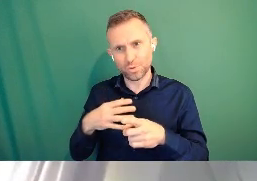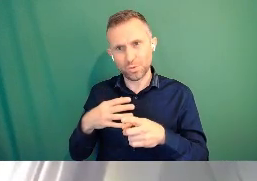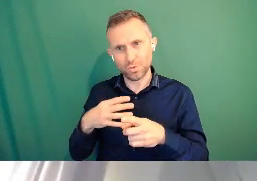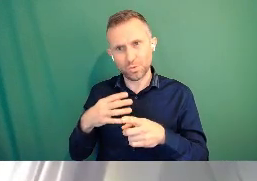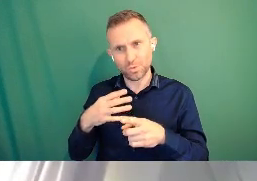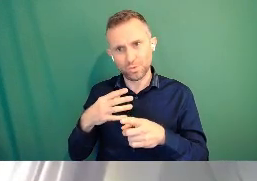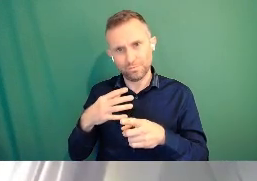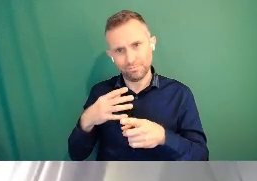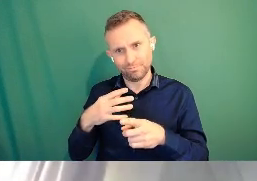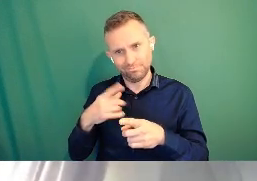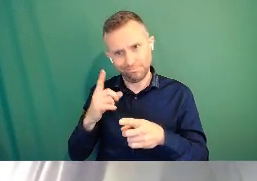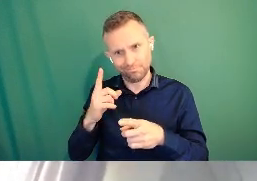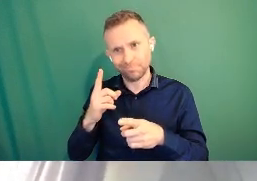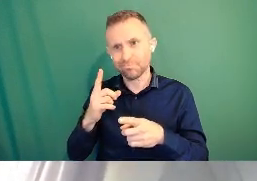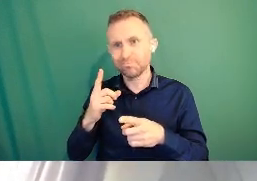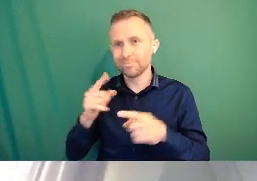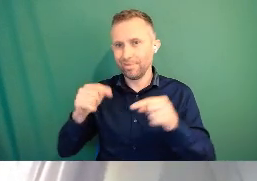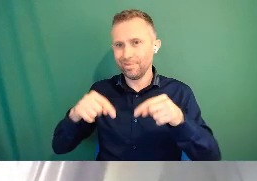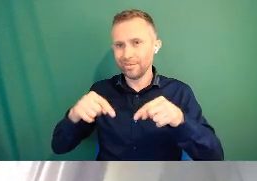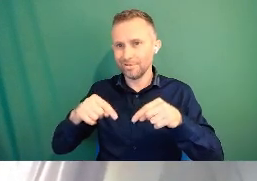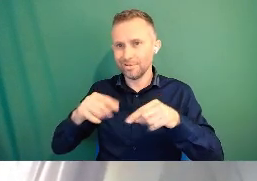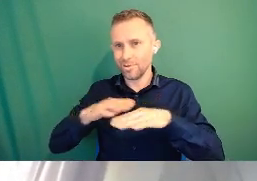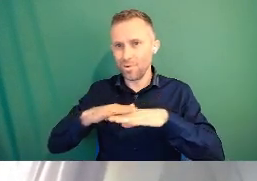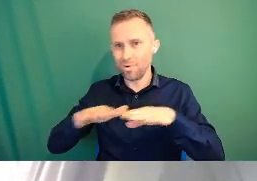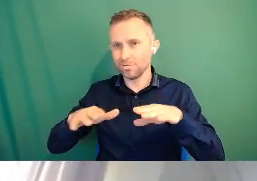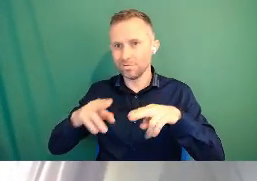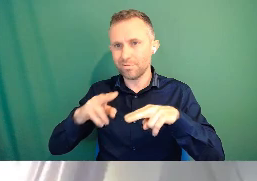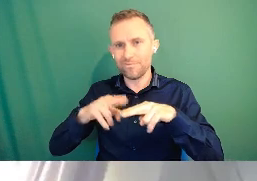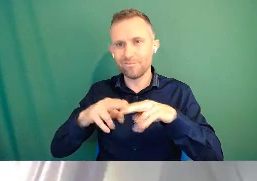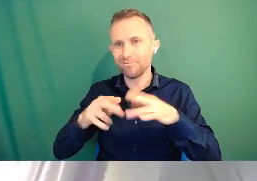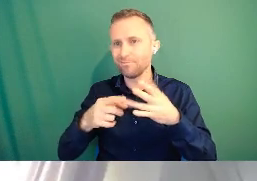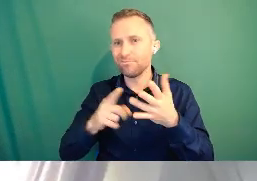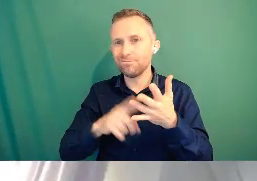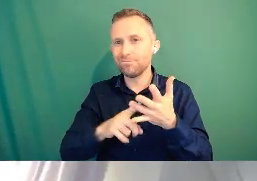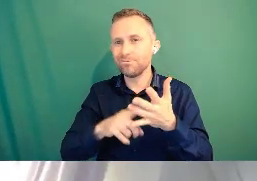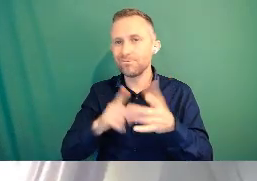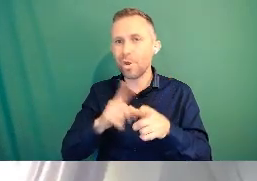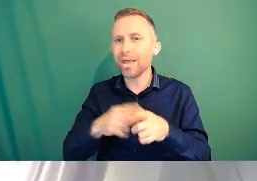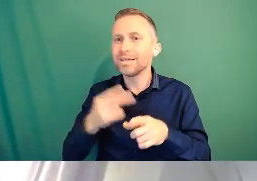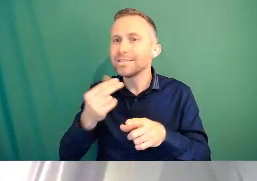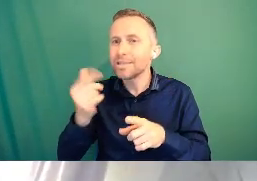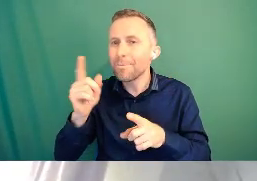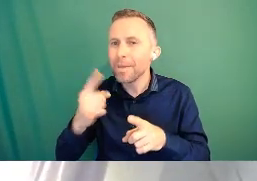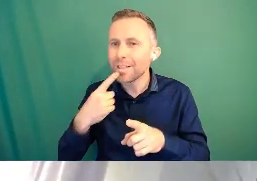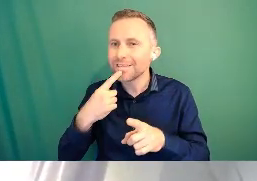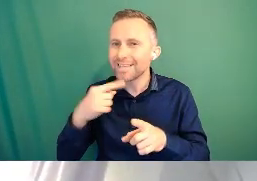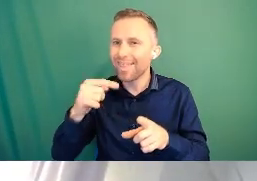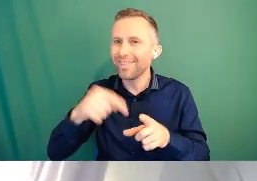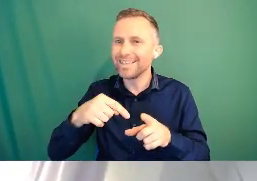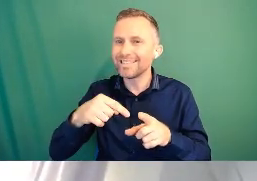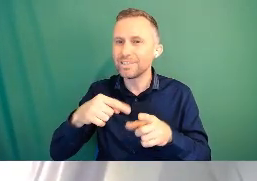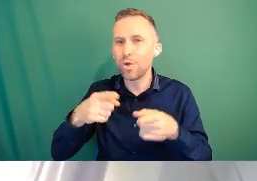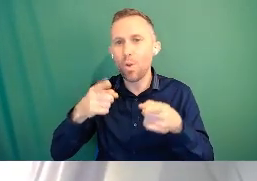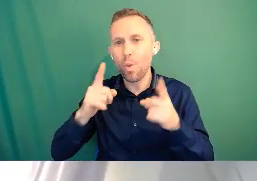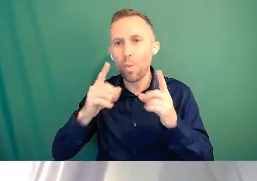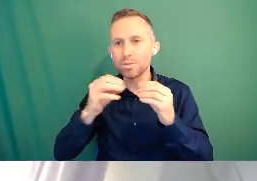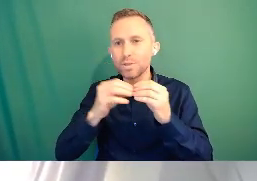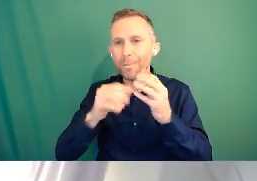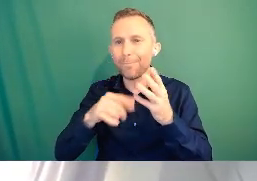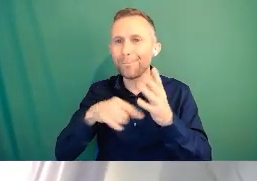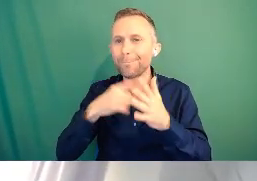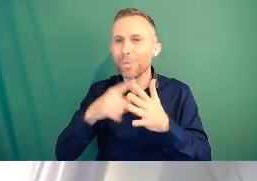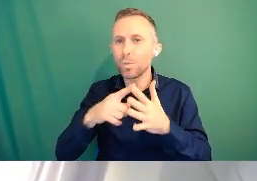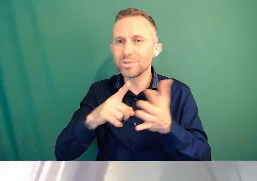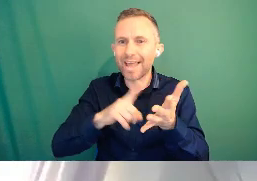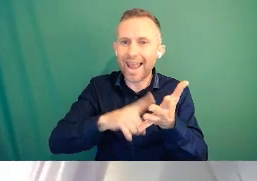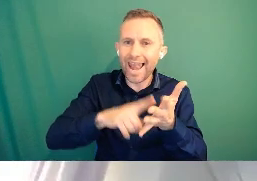not the folly that everyone calls it. It's actually got a rich history, and it's not just Lord Bute's Lego set, as some people call it.